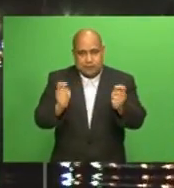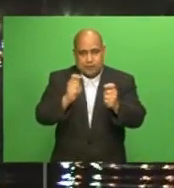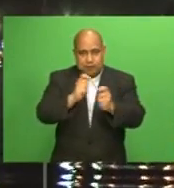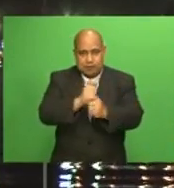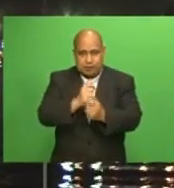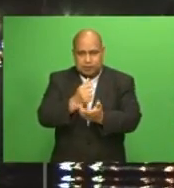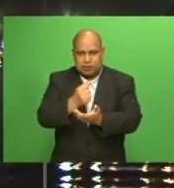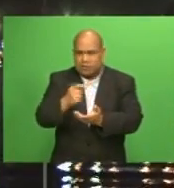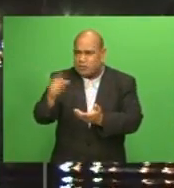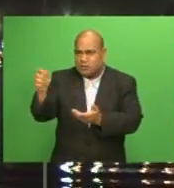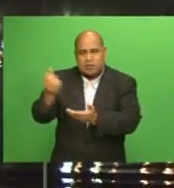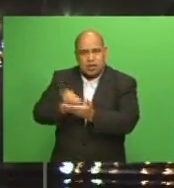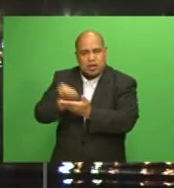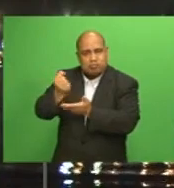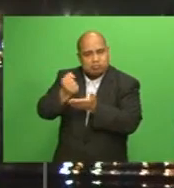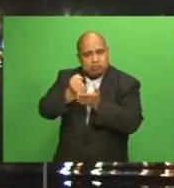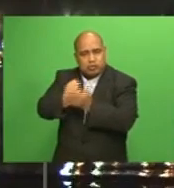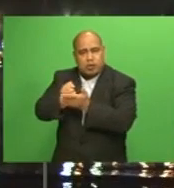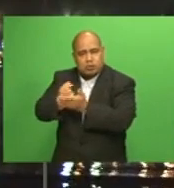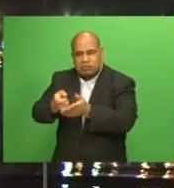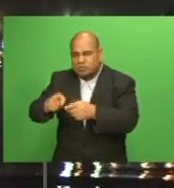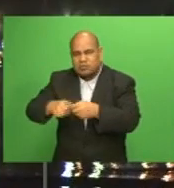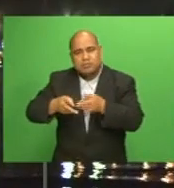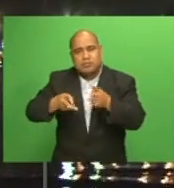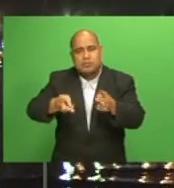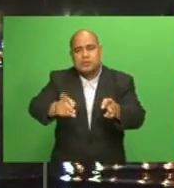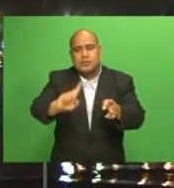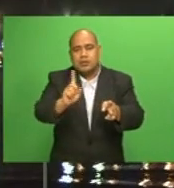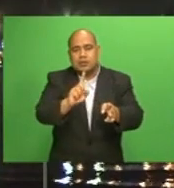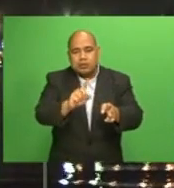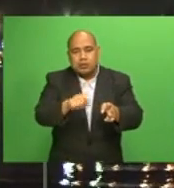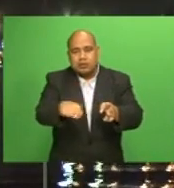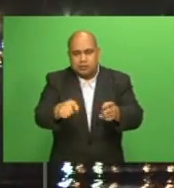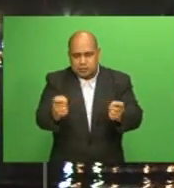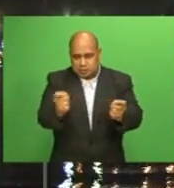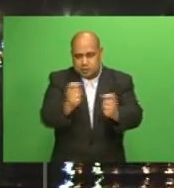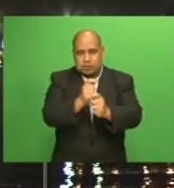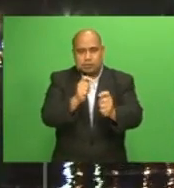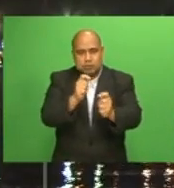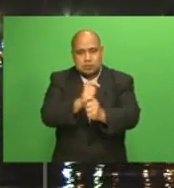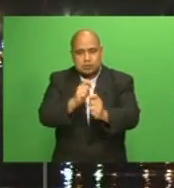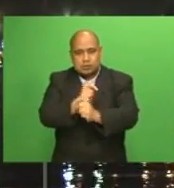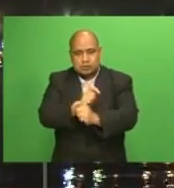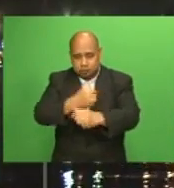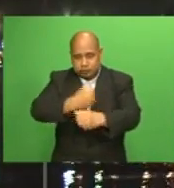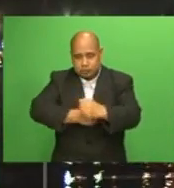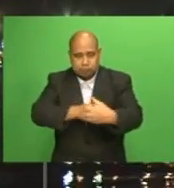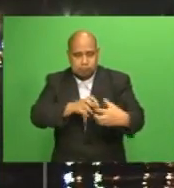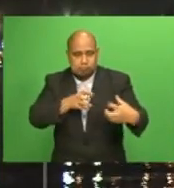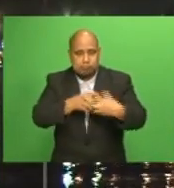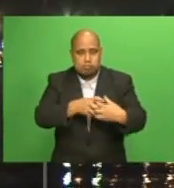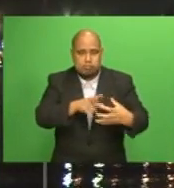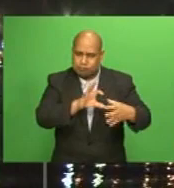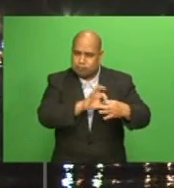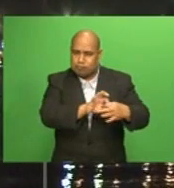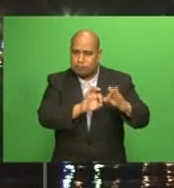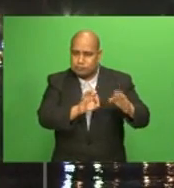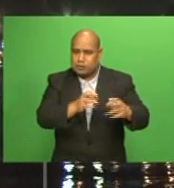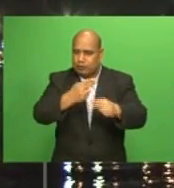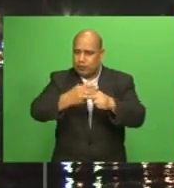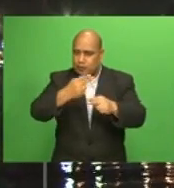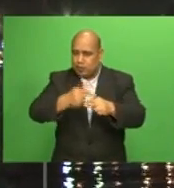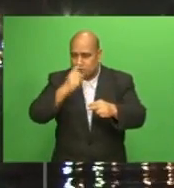Economist Dr. Rohit Kishore says the restructure should unite growers, landowners and mill workers through a mechanism which enhances